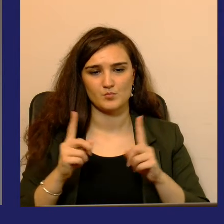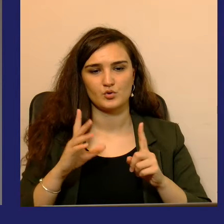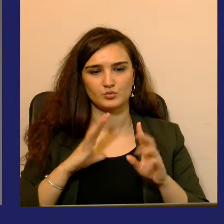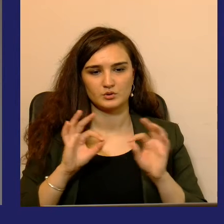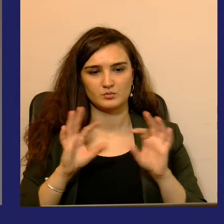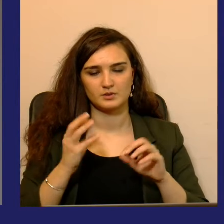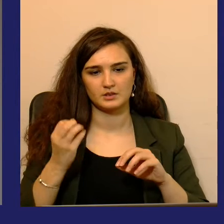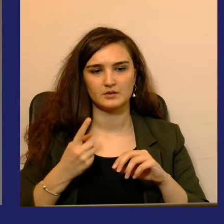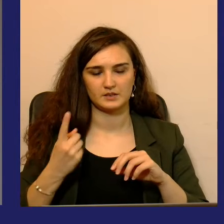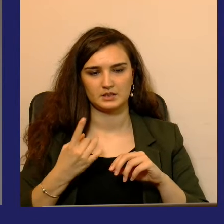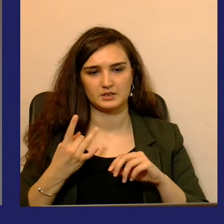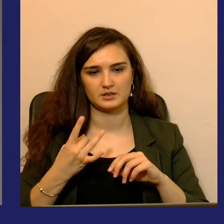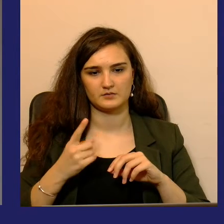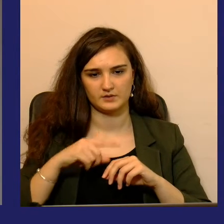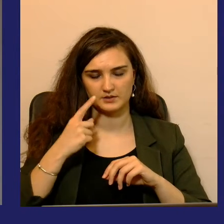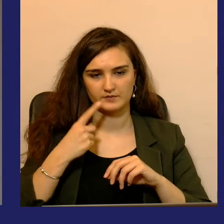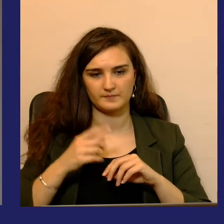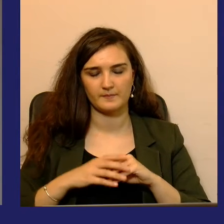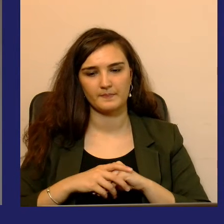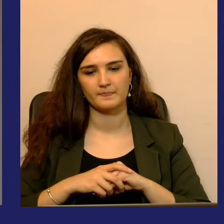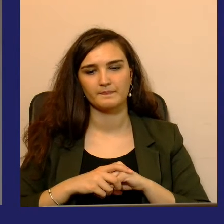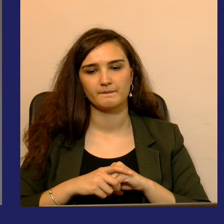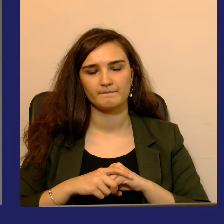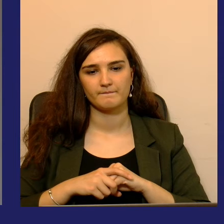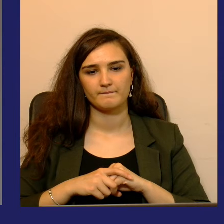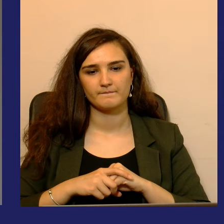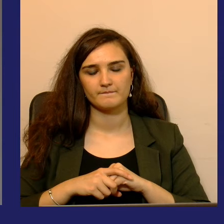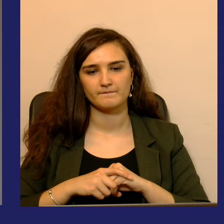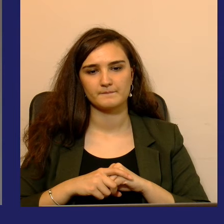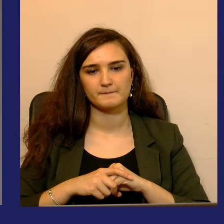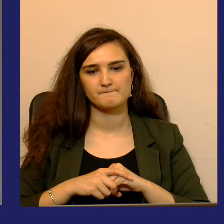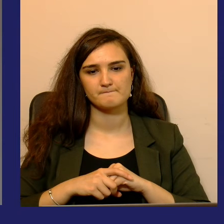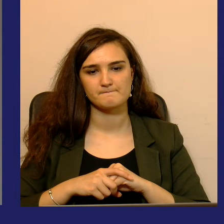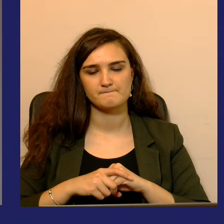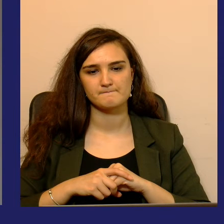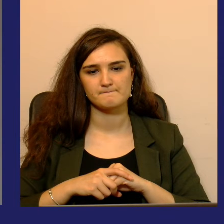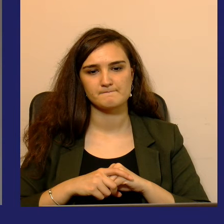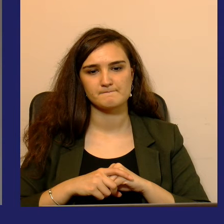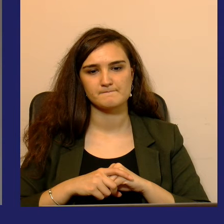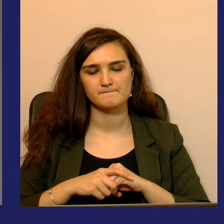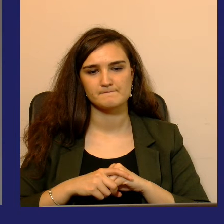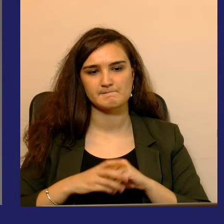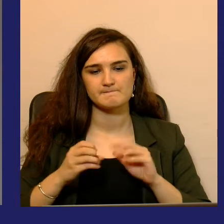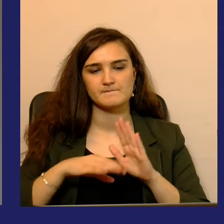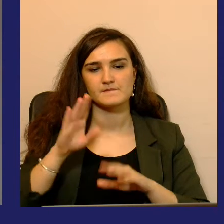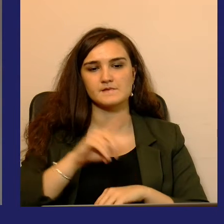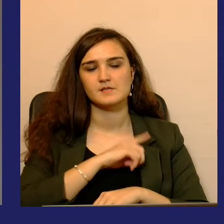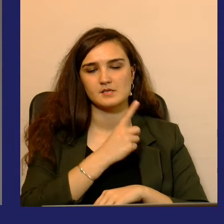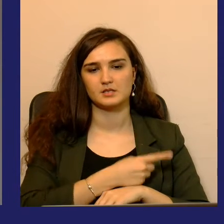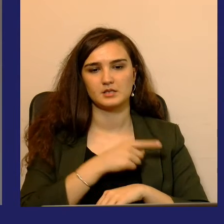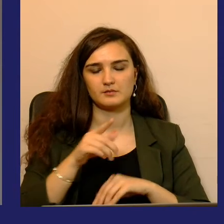exacerbates existing political or power inequalities. It obviously gives unfair advantage